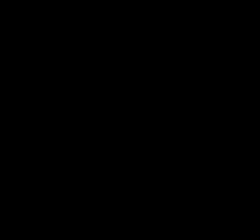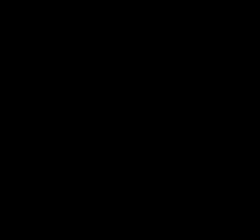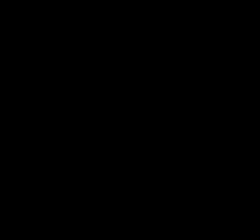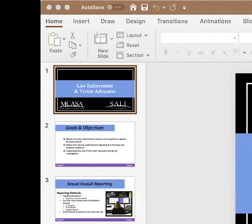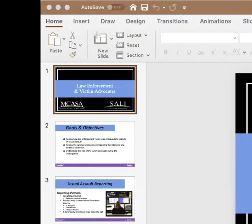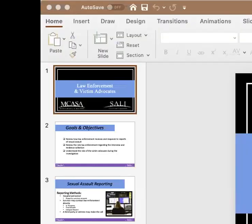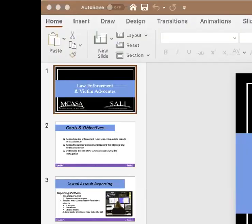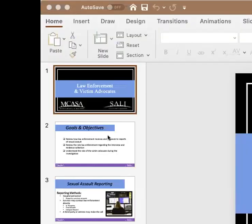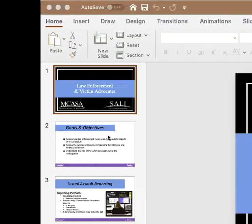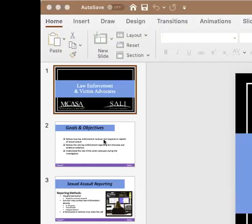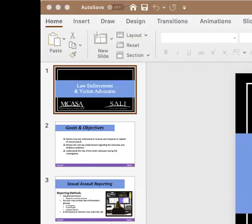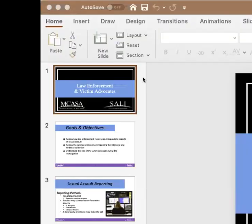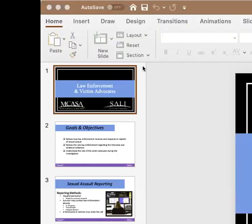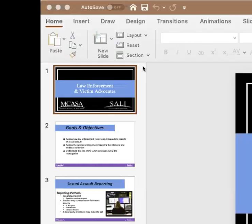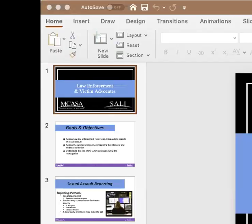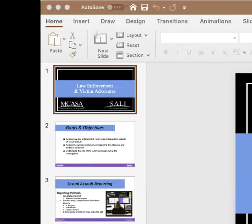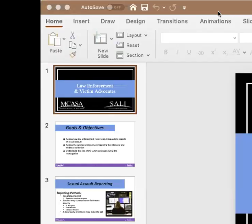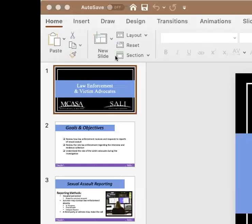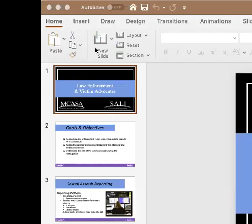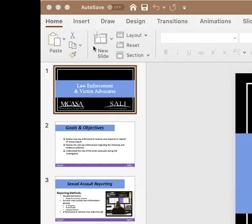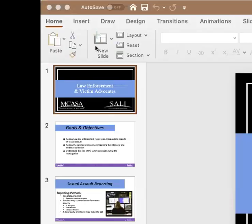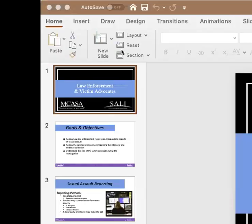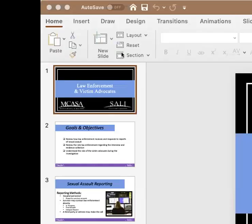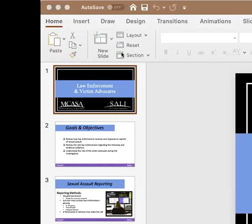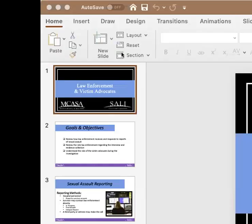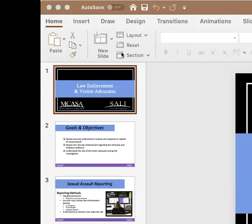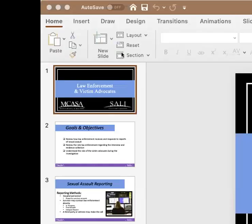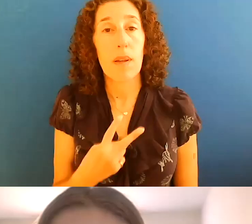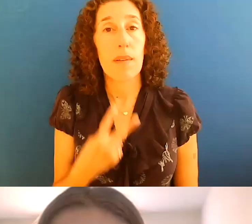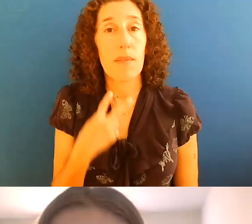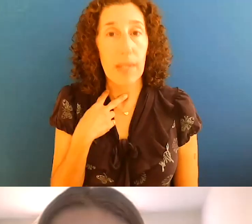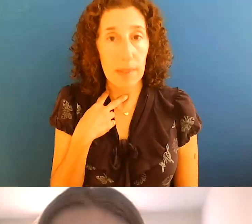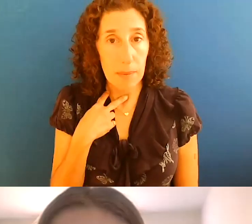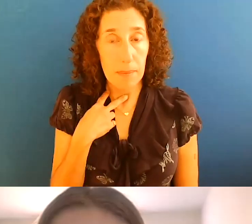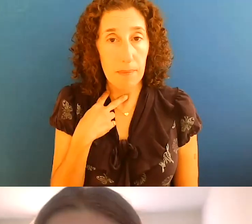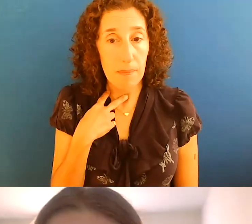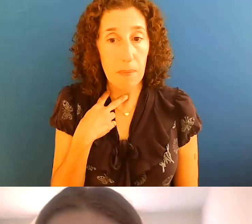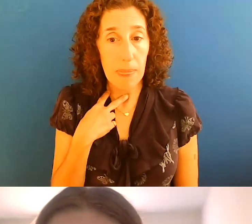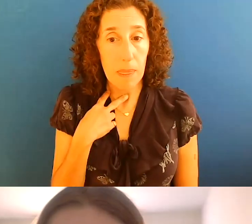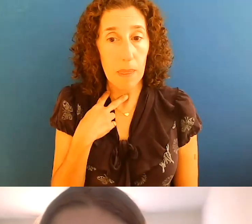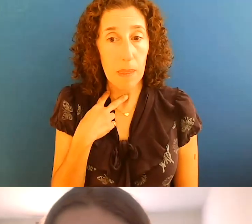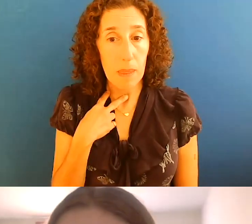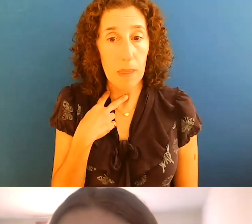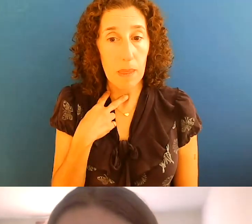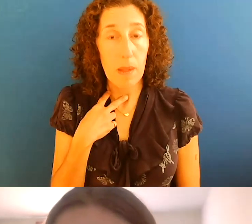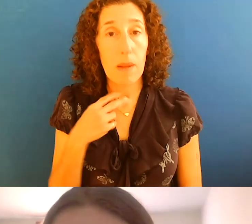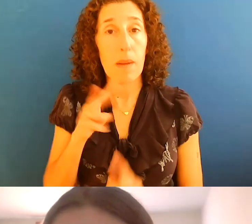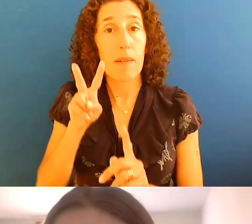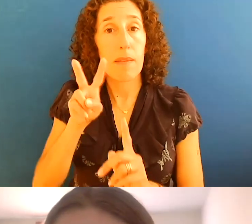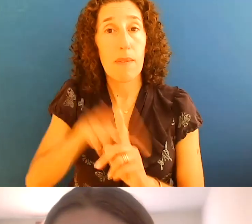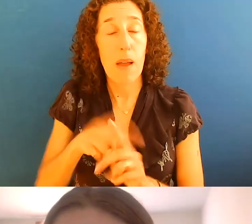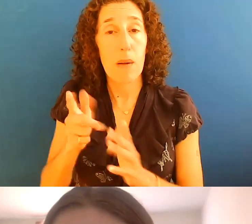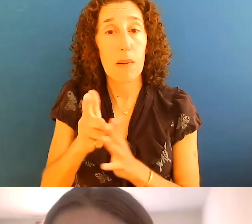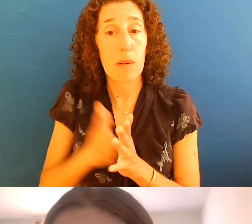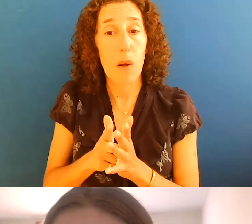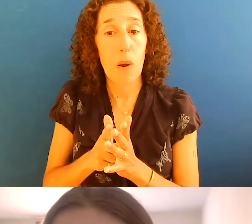for example, a victim, file a lawsuit if a state's attorney declines